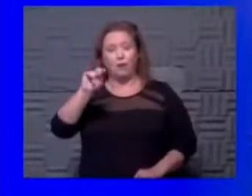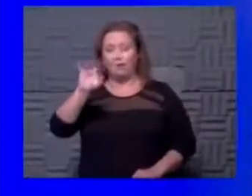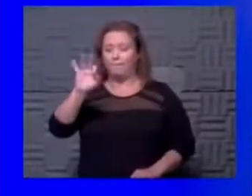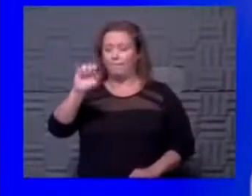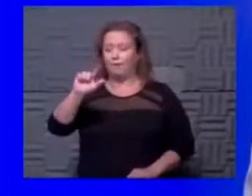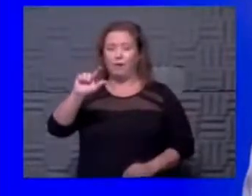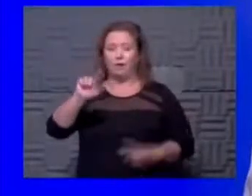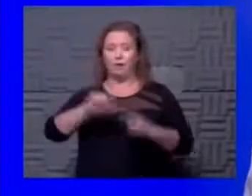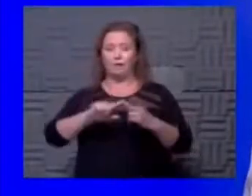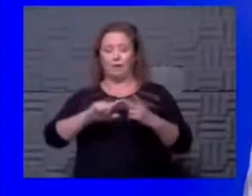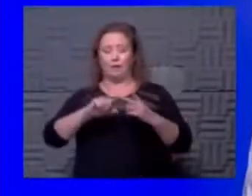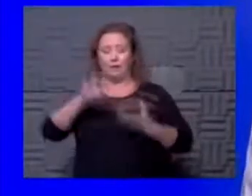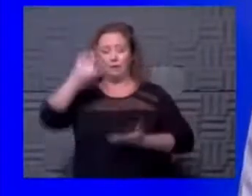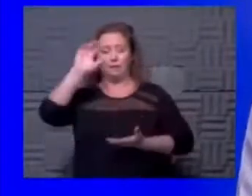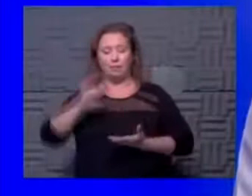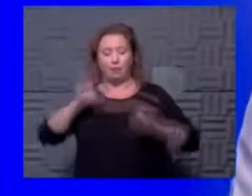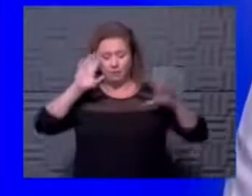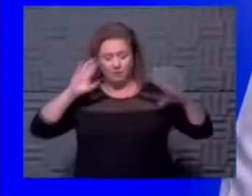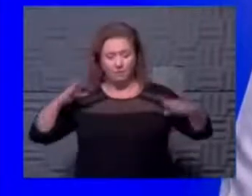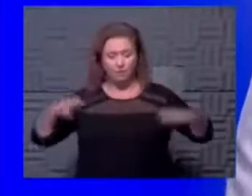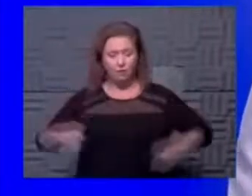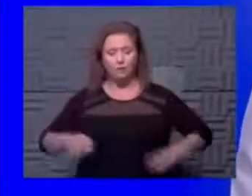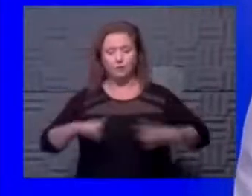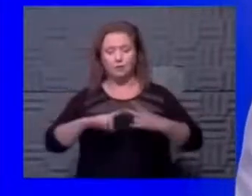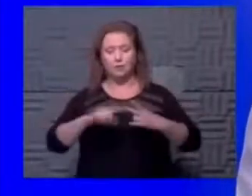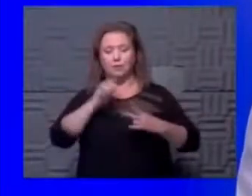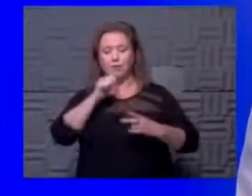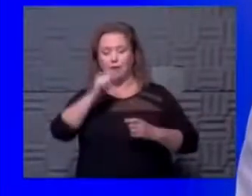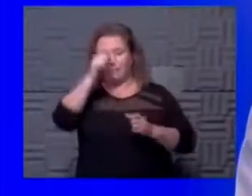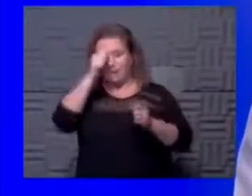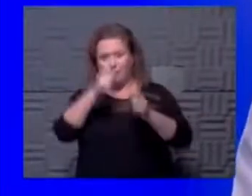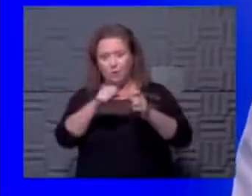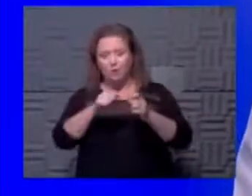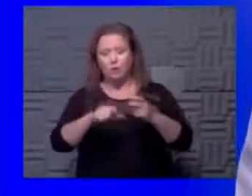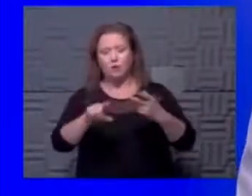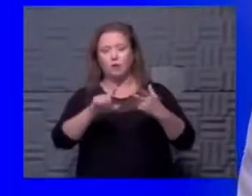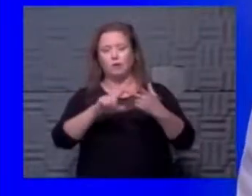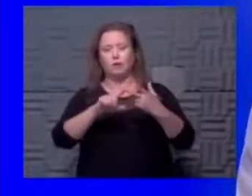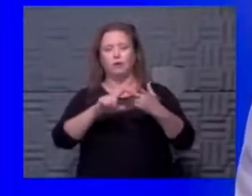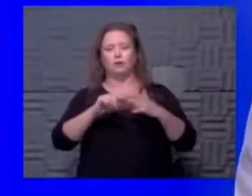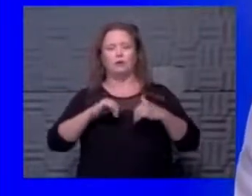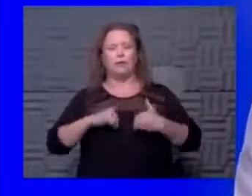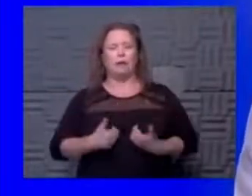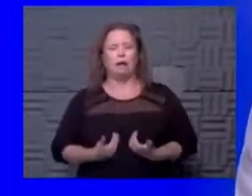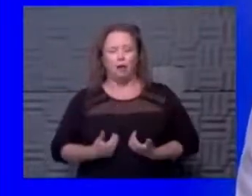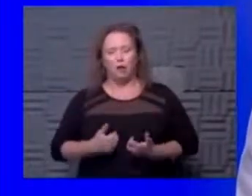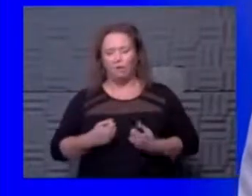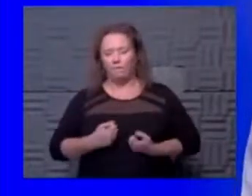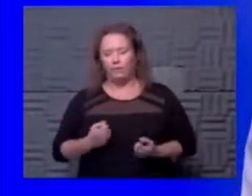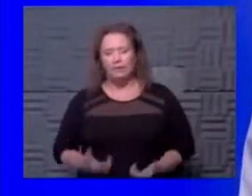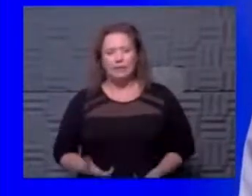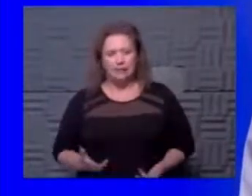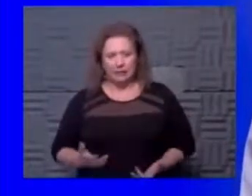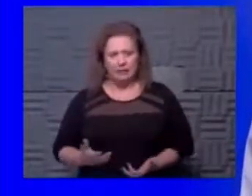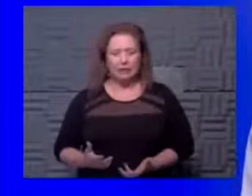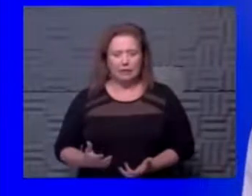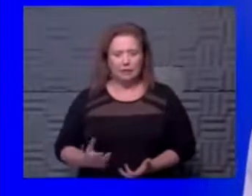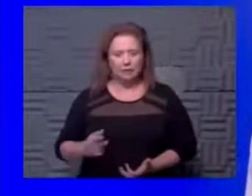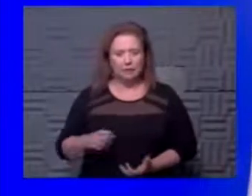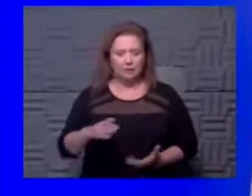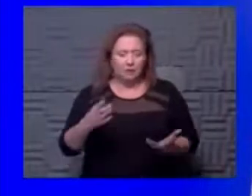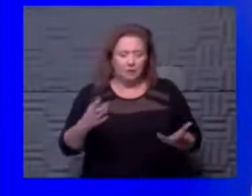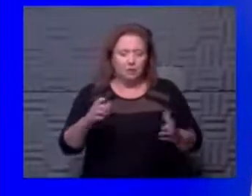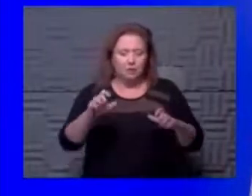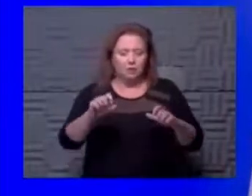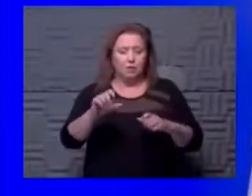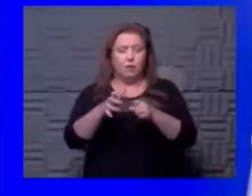is loss of focus or not really remembering, or it's just this tiredness and fatigue. And